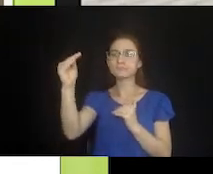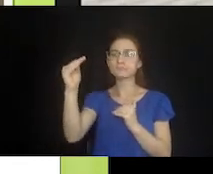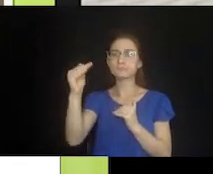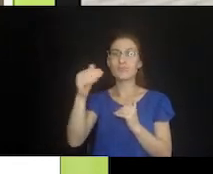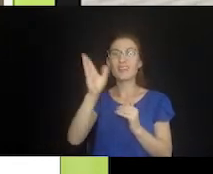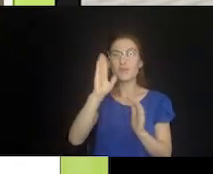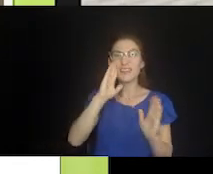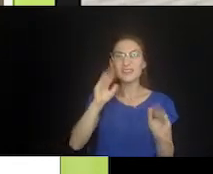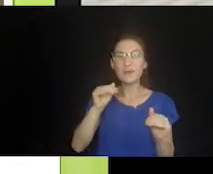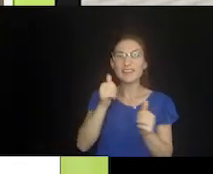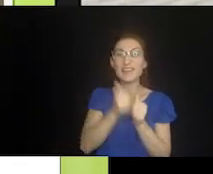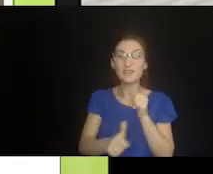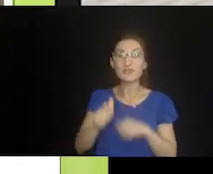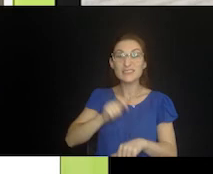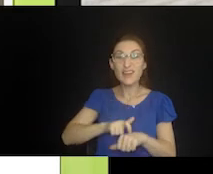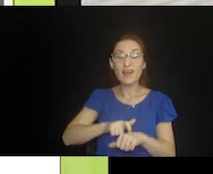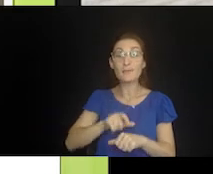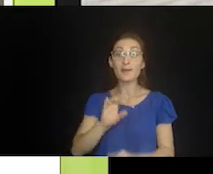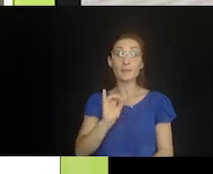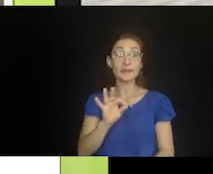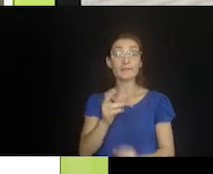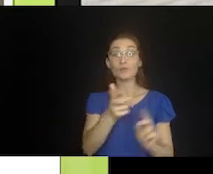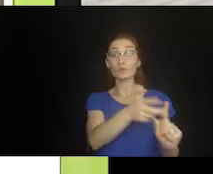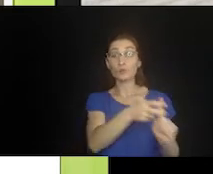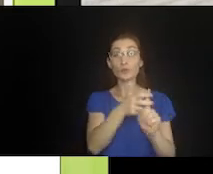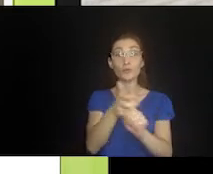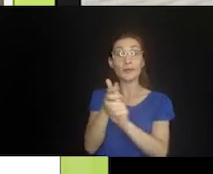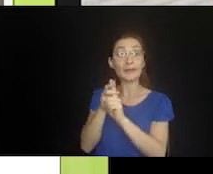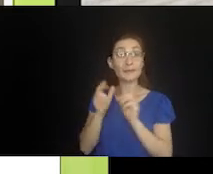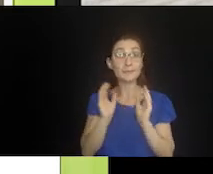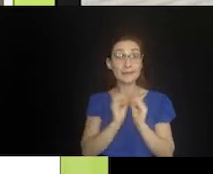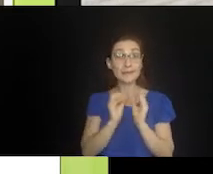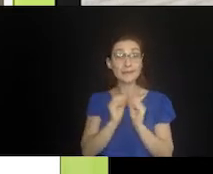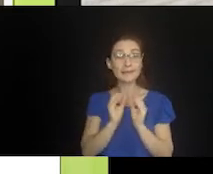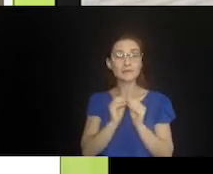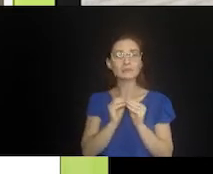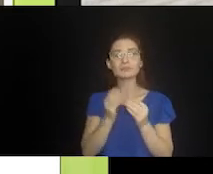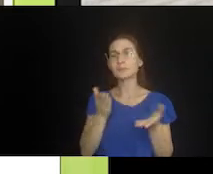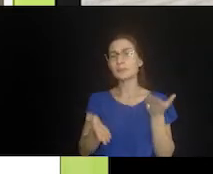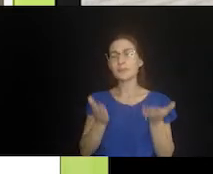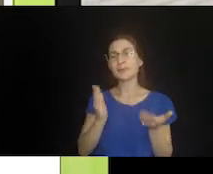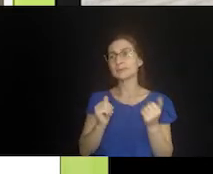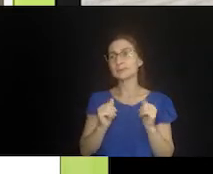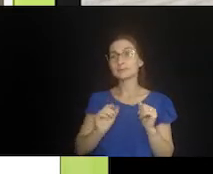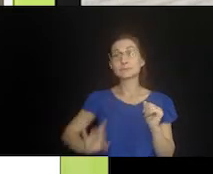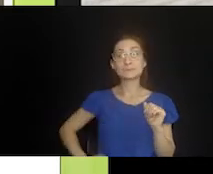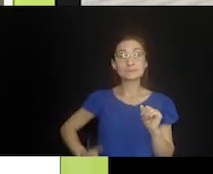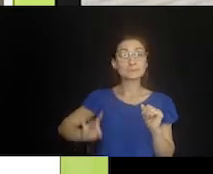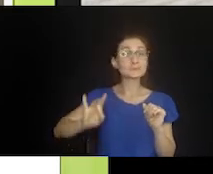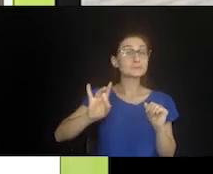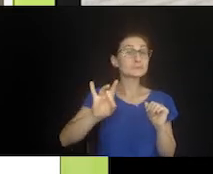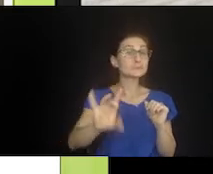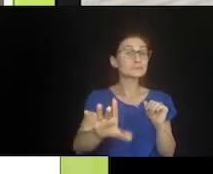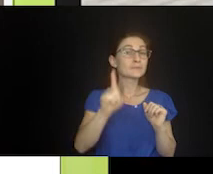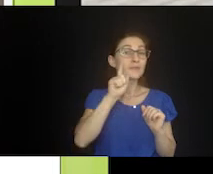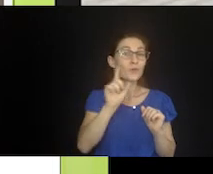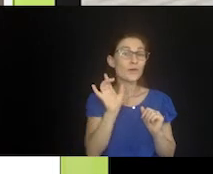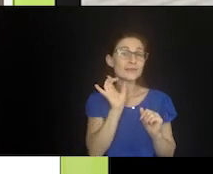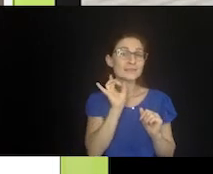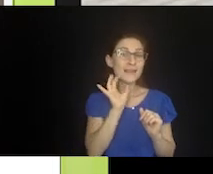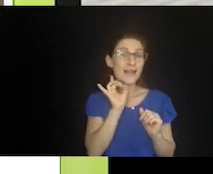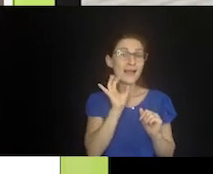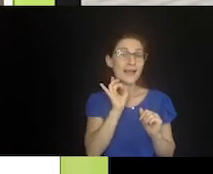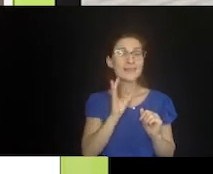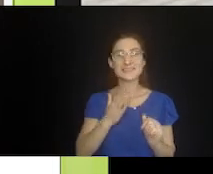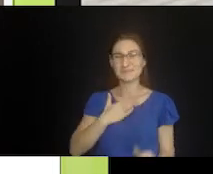don't want to go overboard, because then they'll expect it every time. But if it's a recruitment meeting, you may want to spring